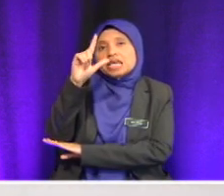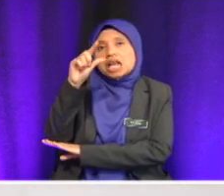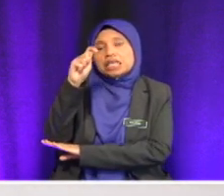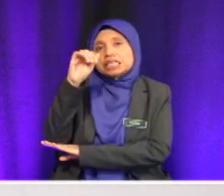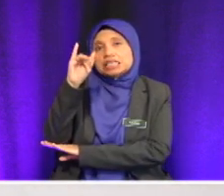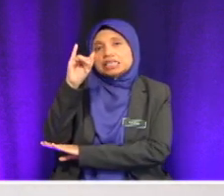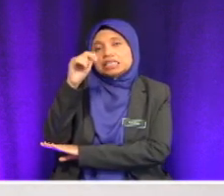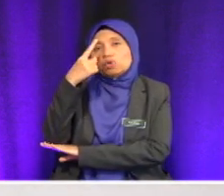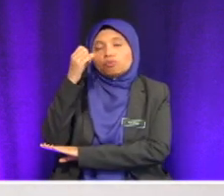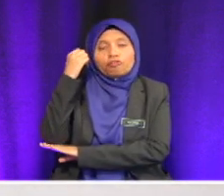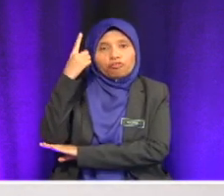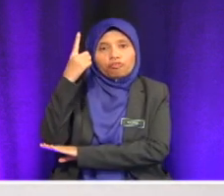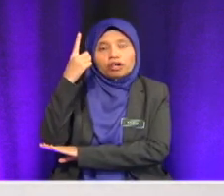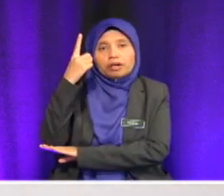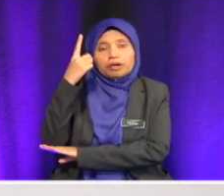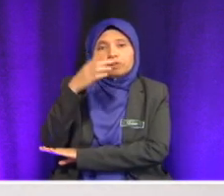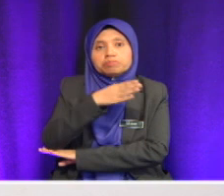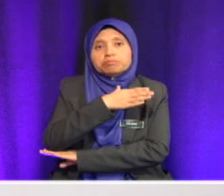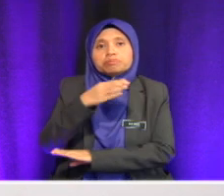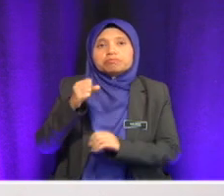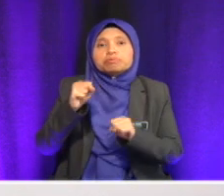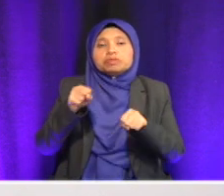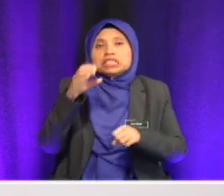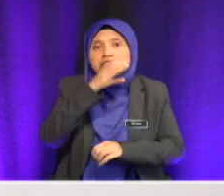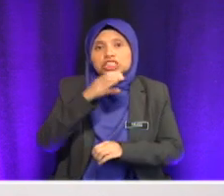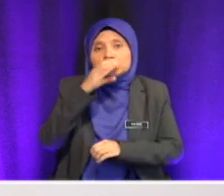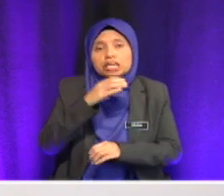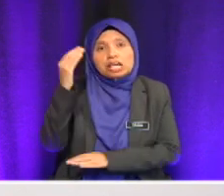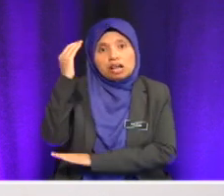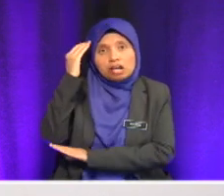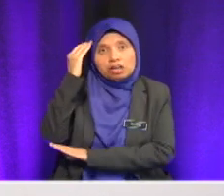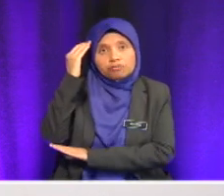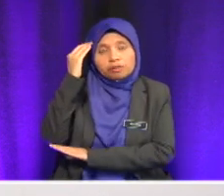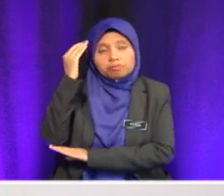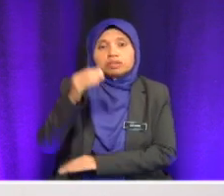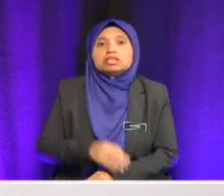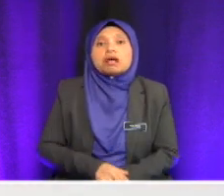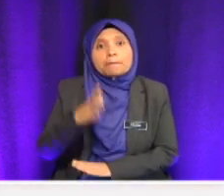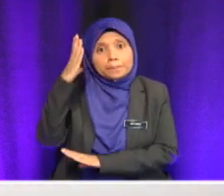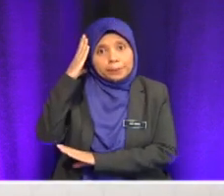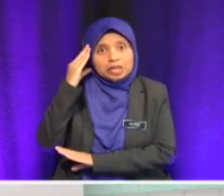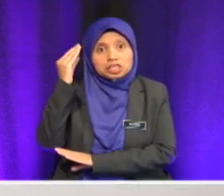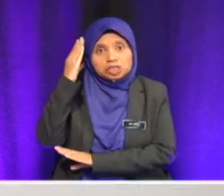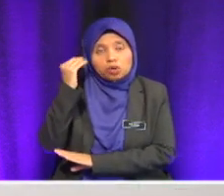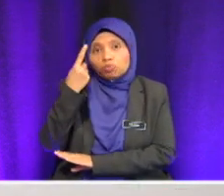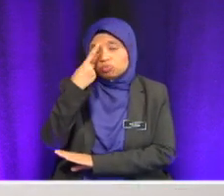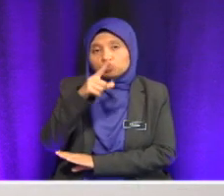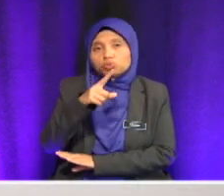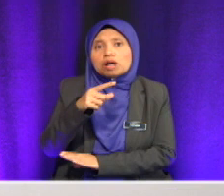human language. So that can be defined as a knowledge. Okay. All right. So what is your answer for this